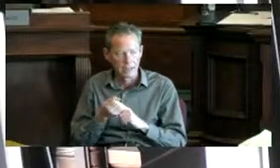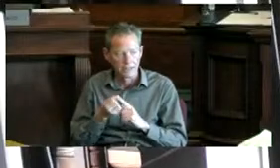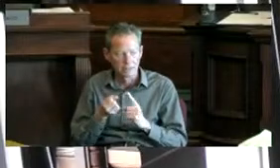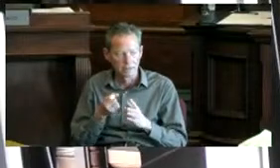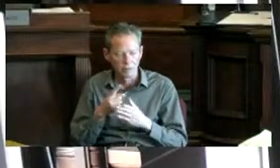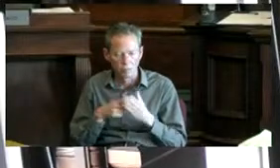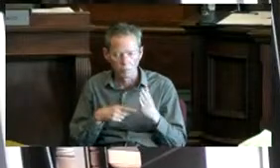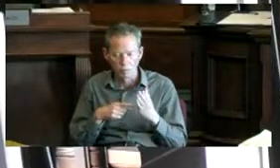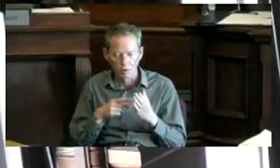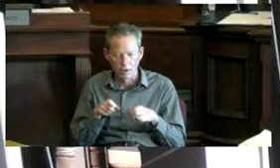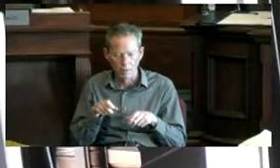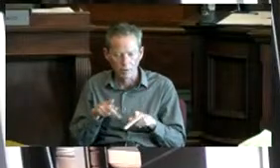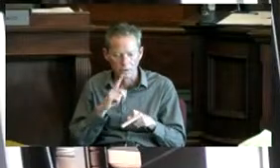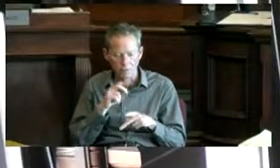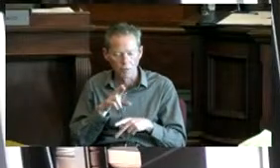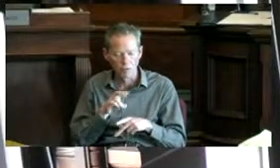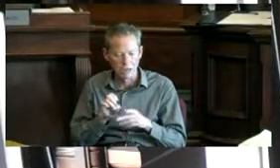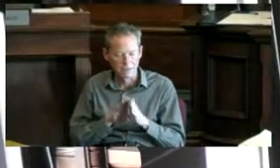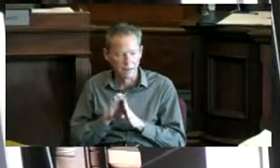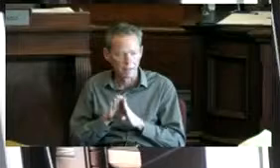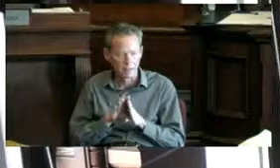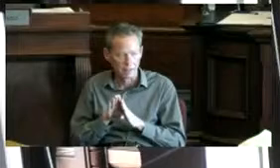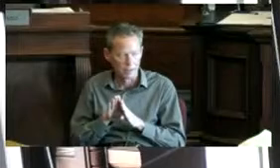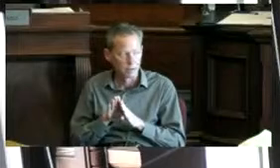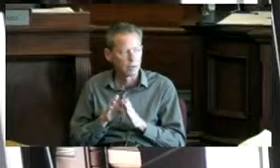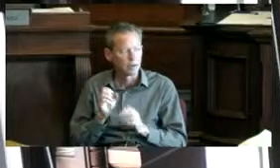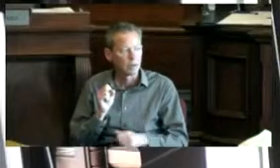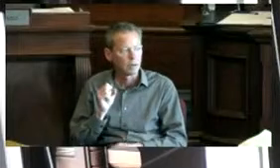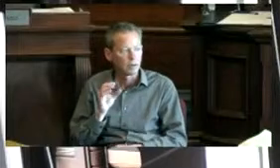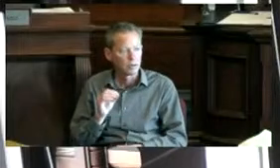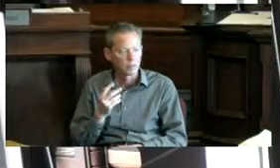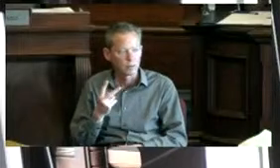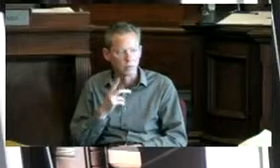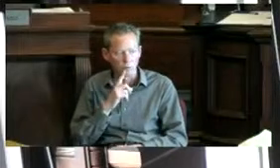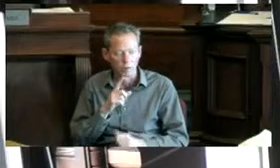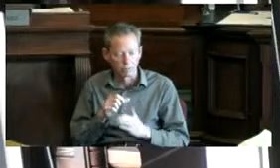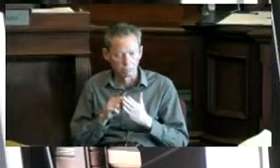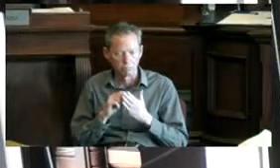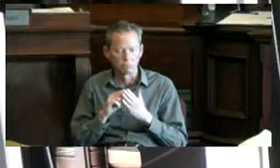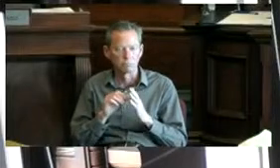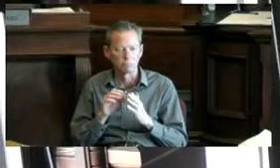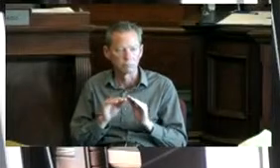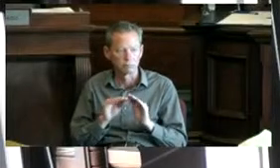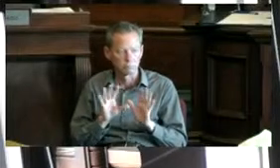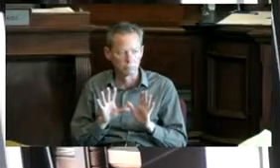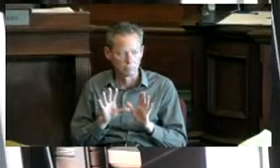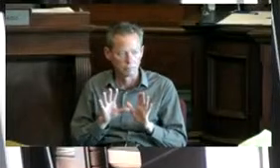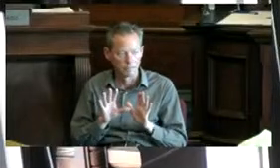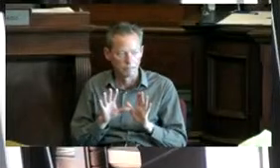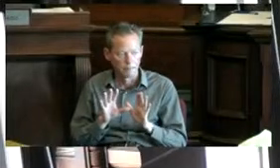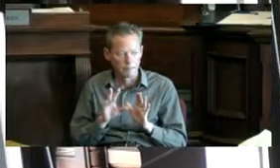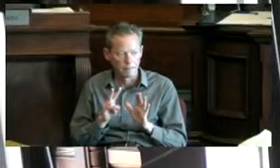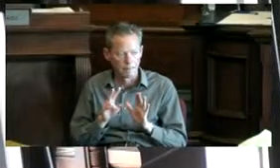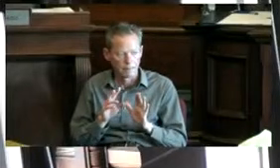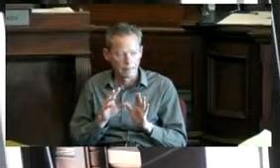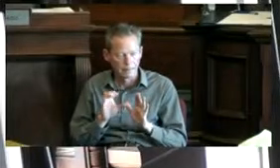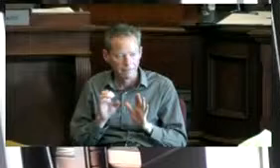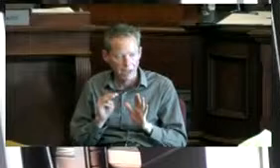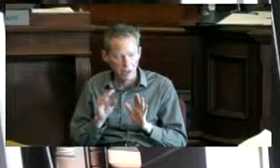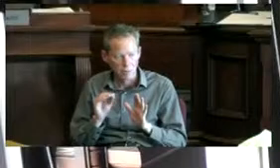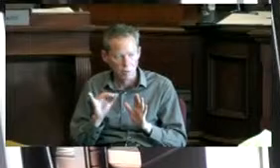at are what are the opportunities for redevelopment? And so the two that really stick out there are Vacuum Oil and the Bullet's Head Plaza. But of